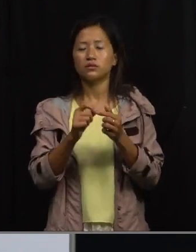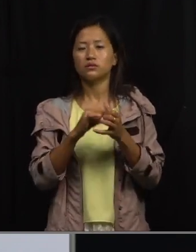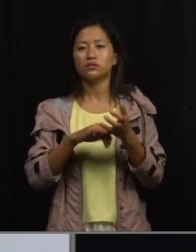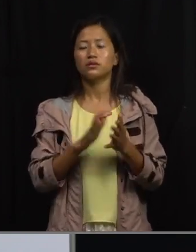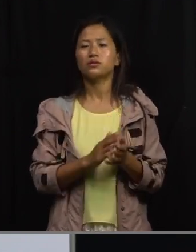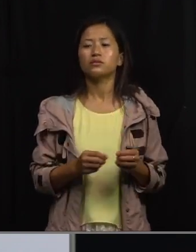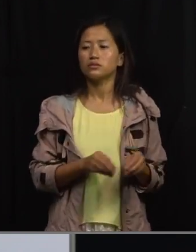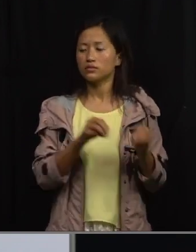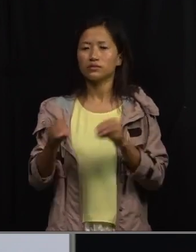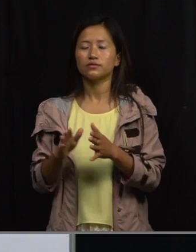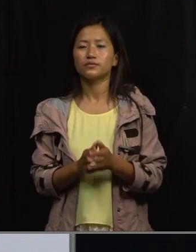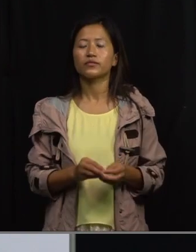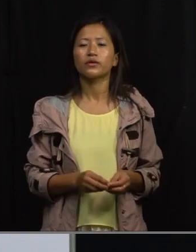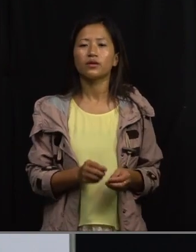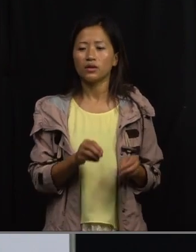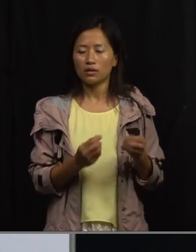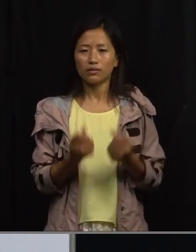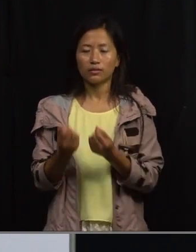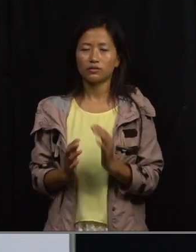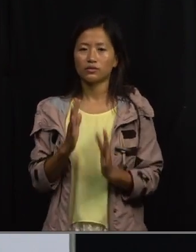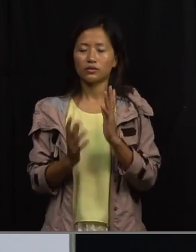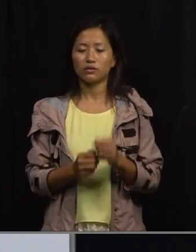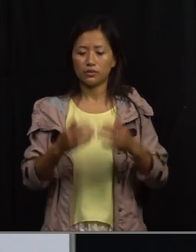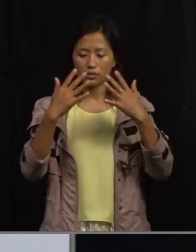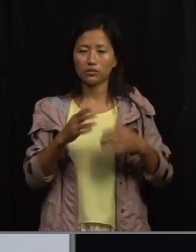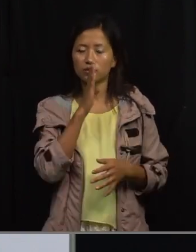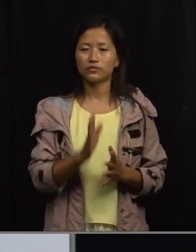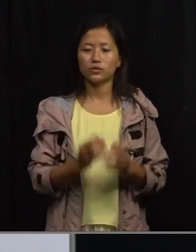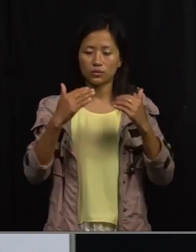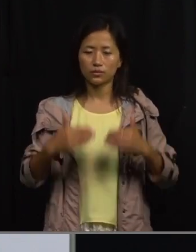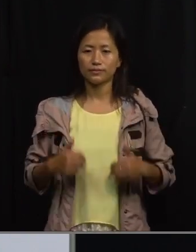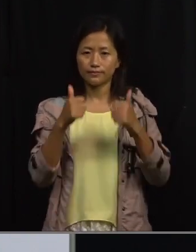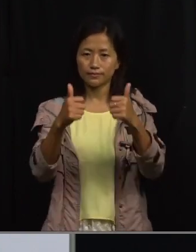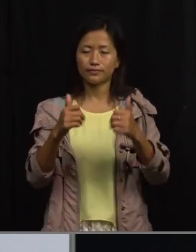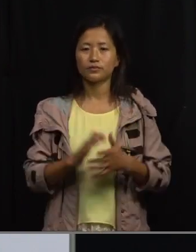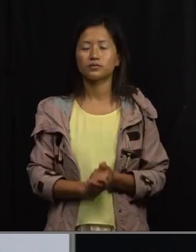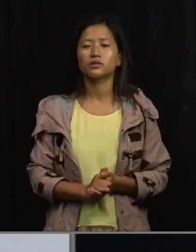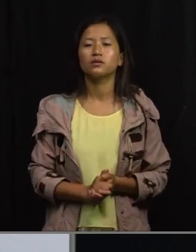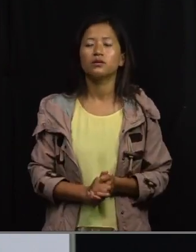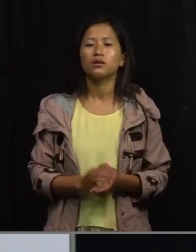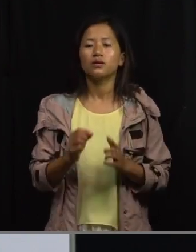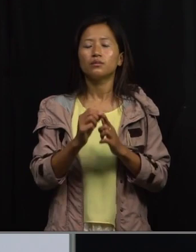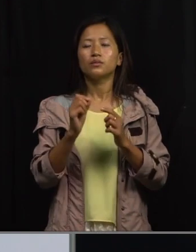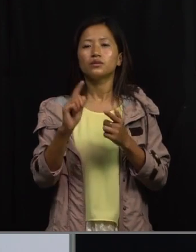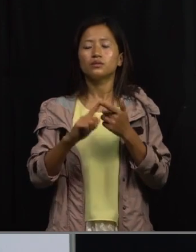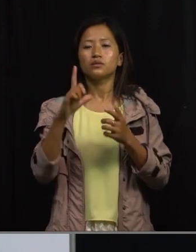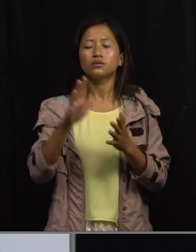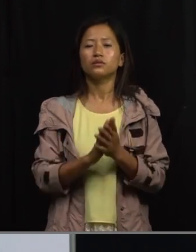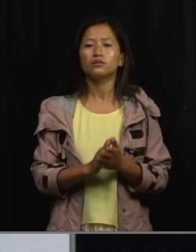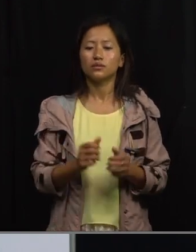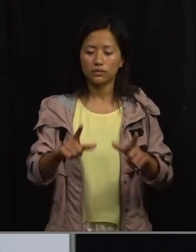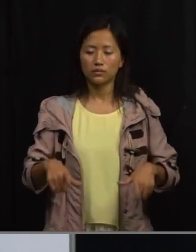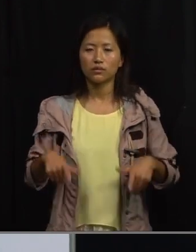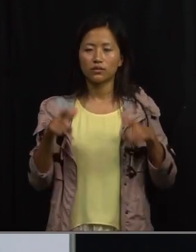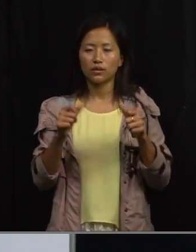to agriculture is because of their good health. And this Paleolithic people, since they